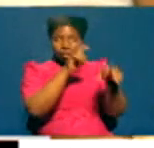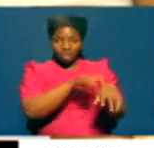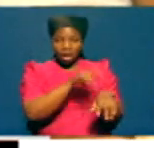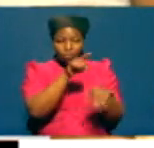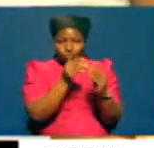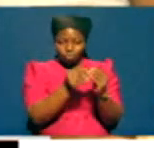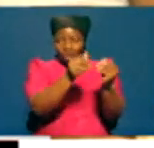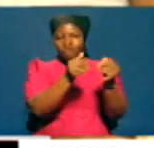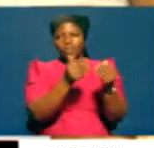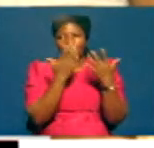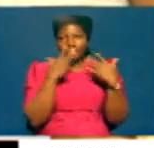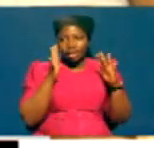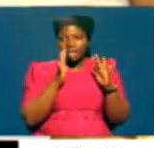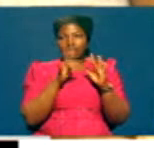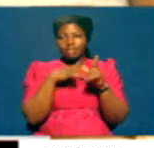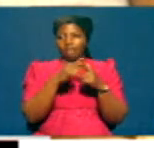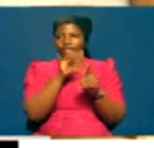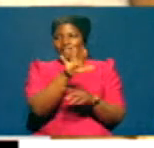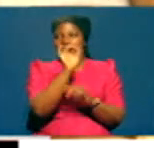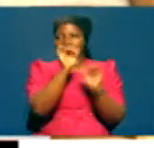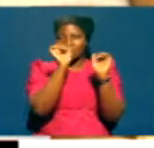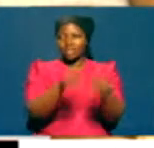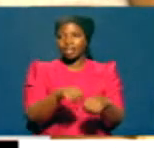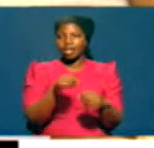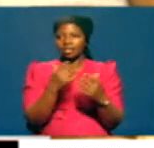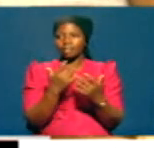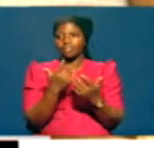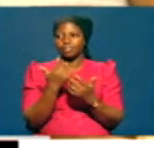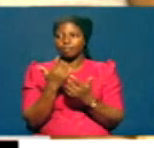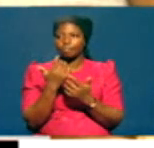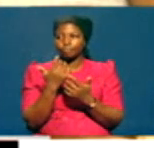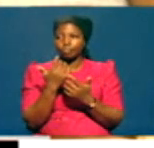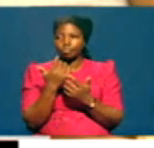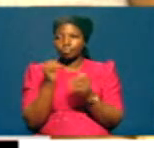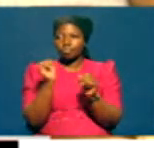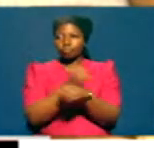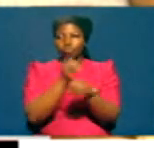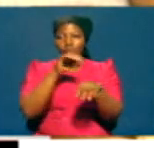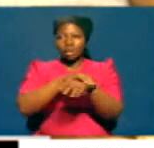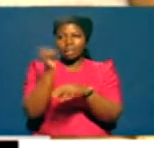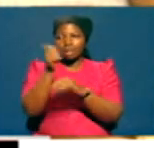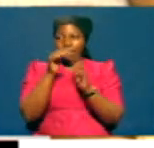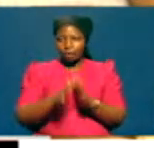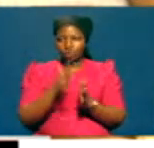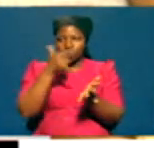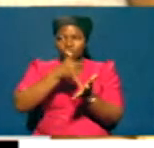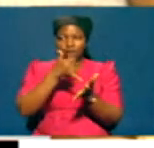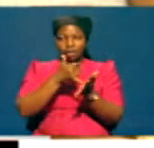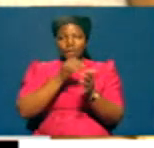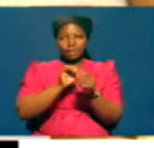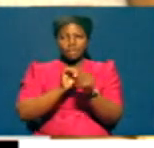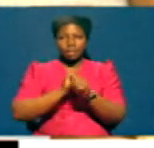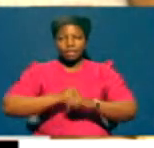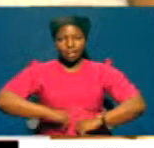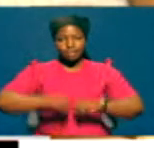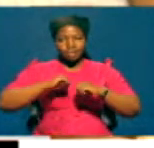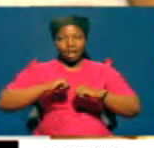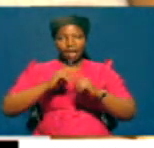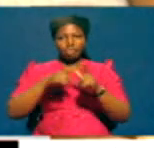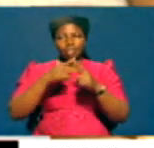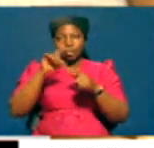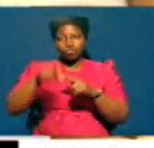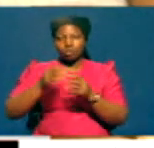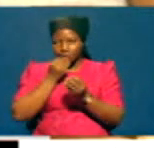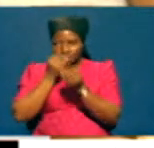and we find we can lay our hand on anybody, including the chair of this committee, let us tell Kenyans who the chair